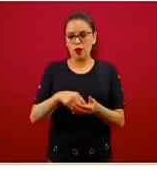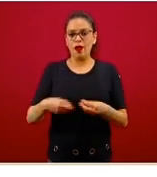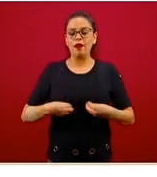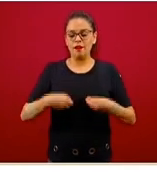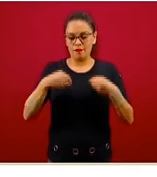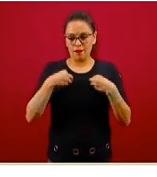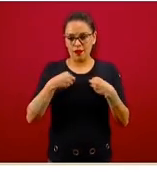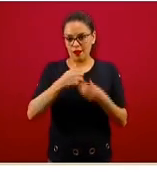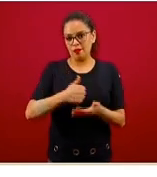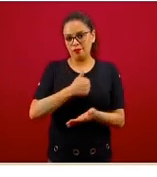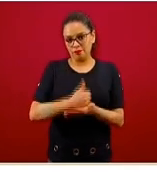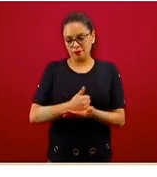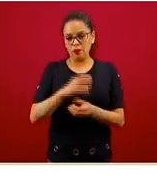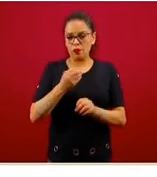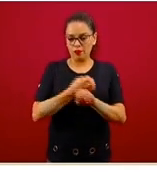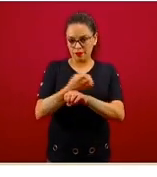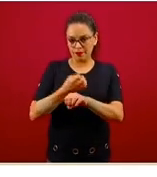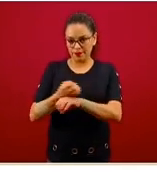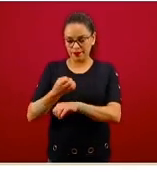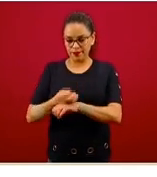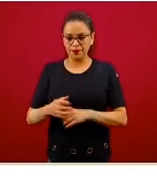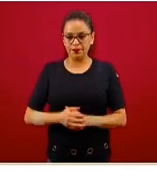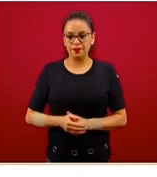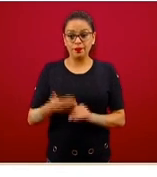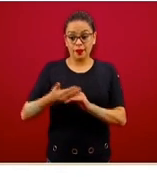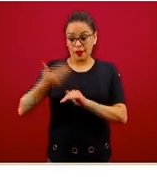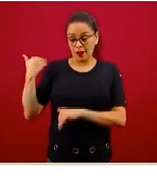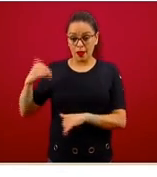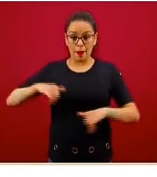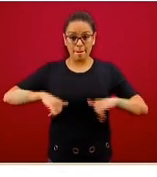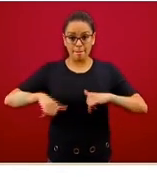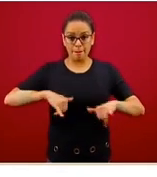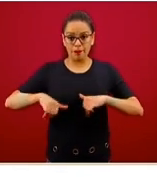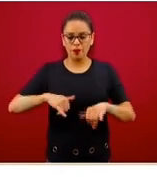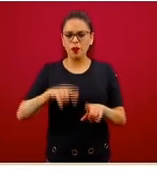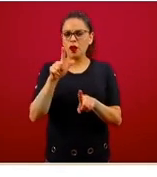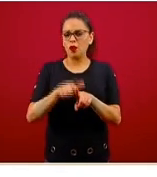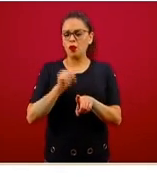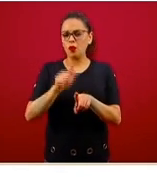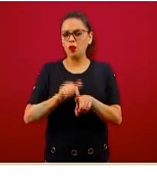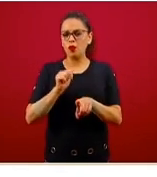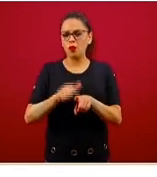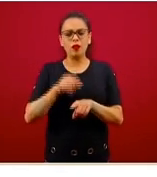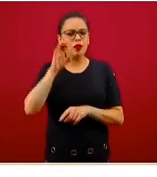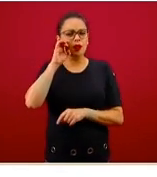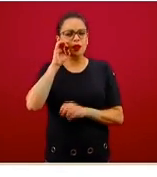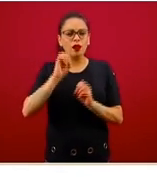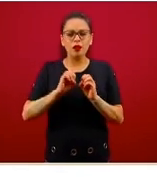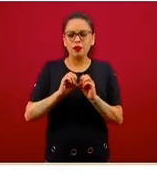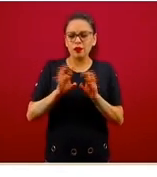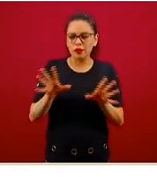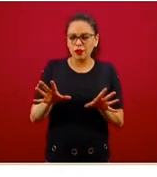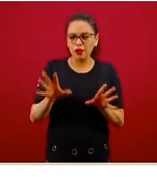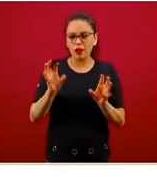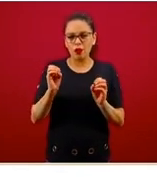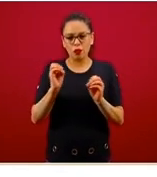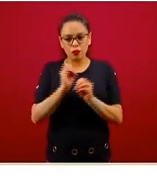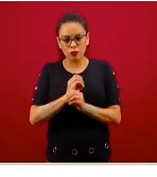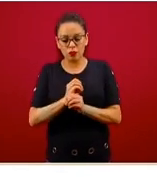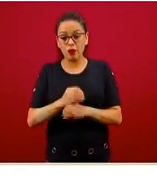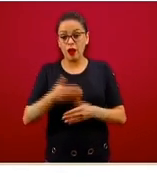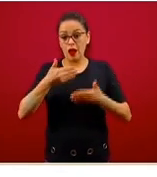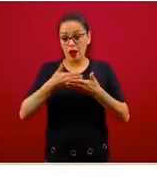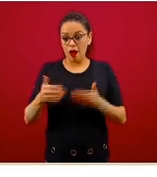case cumulative incidence rate, which, remember, it is the number of active cases per 100,000